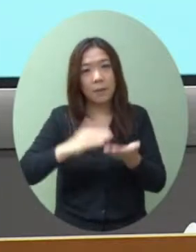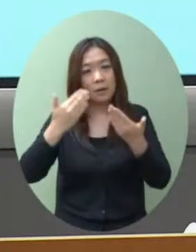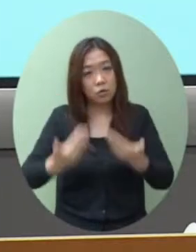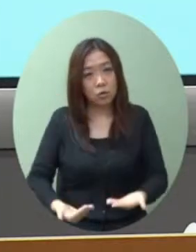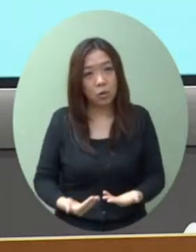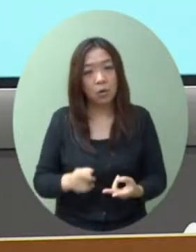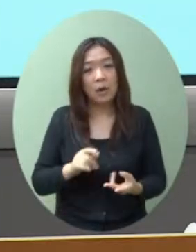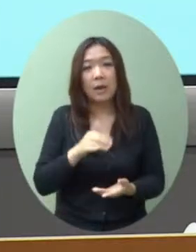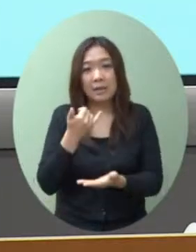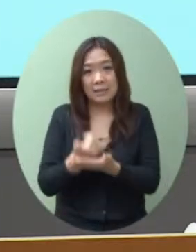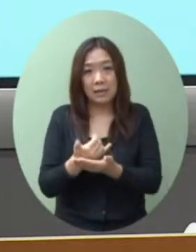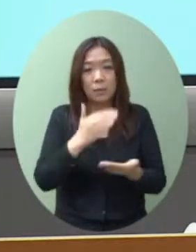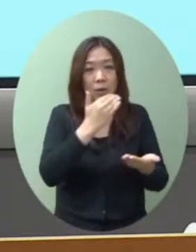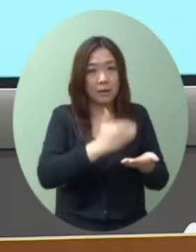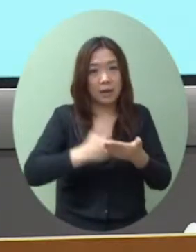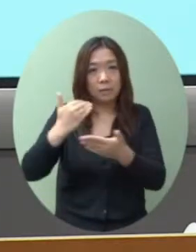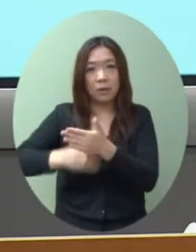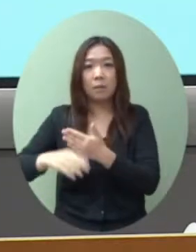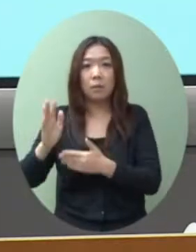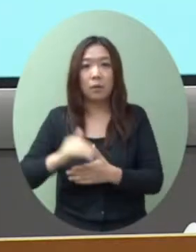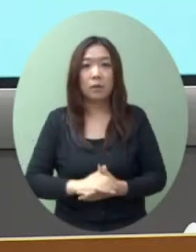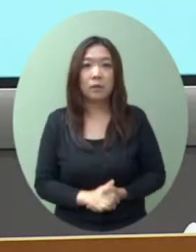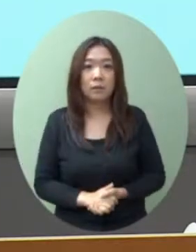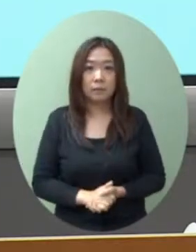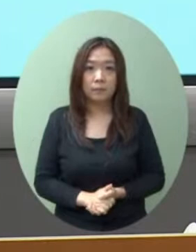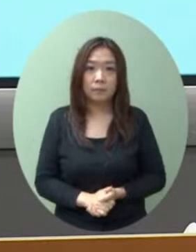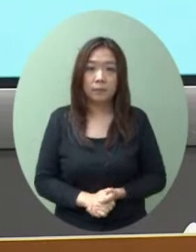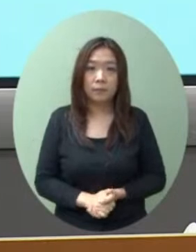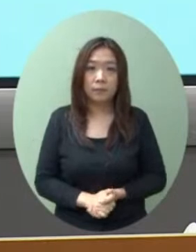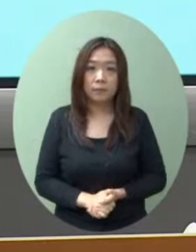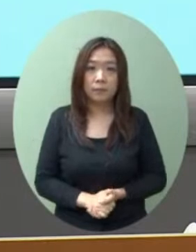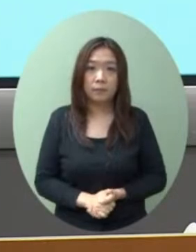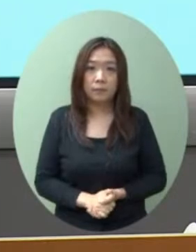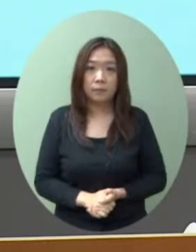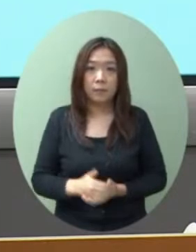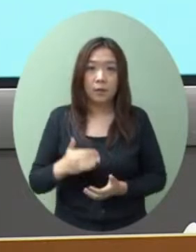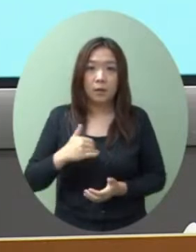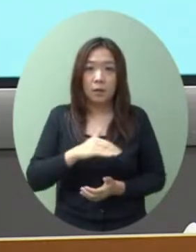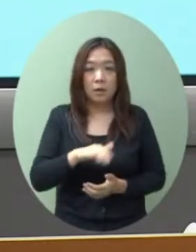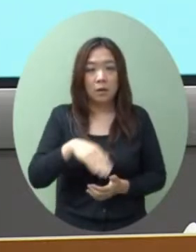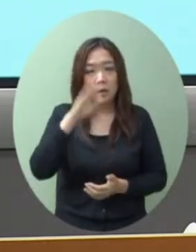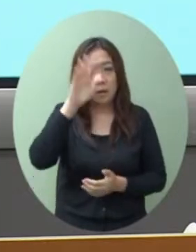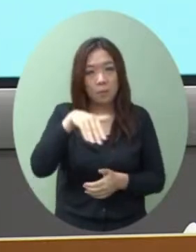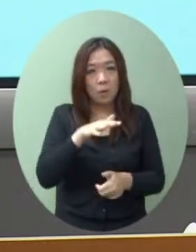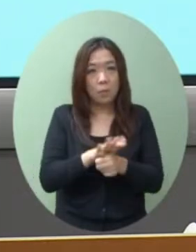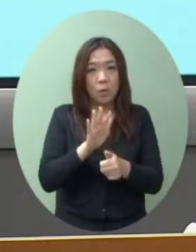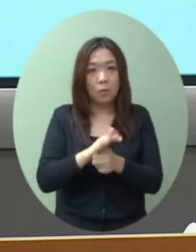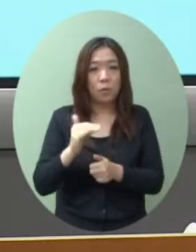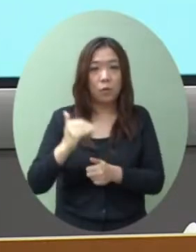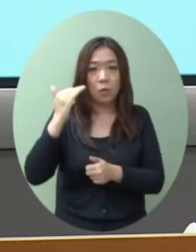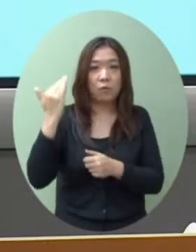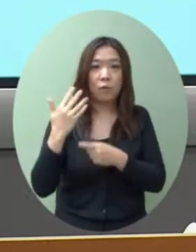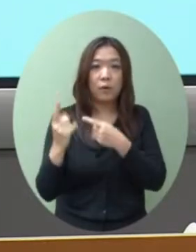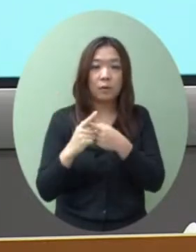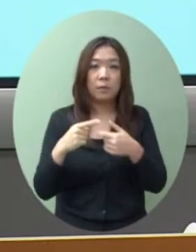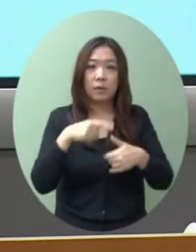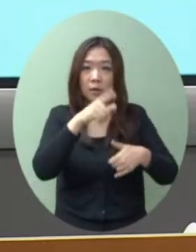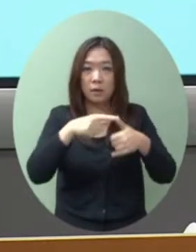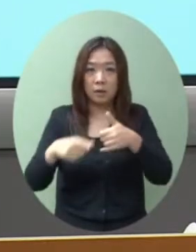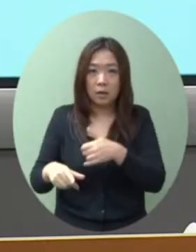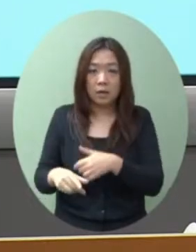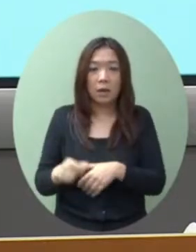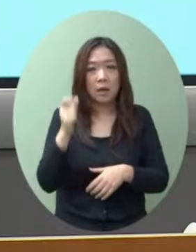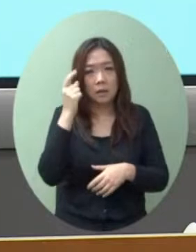will place strong emphasis to protect people who are high risk, particularly the elderly and the very young,